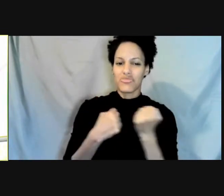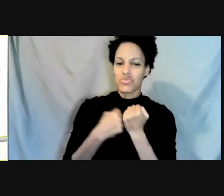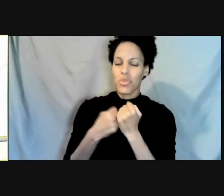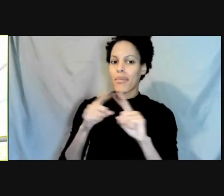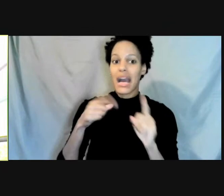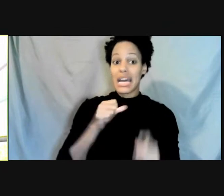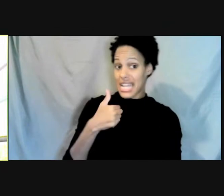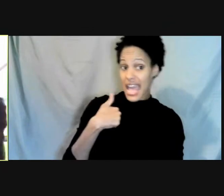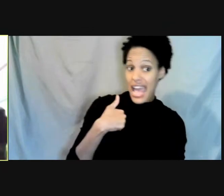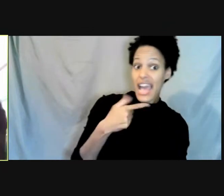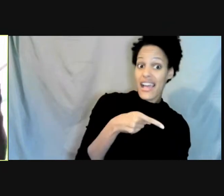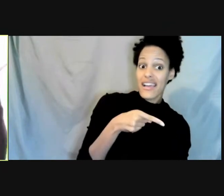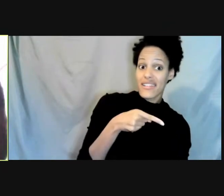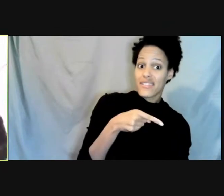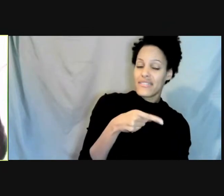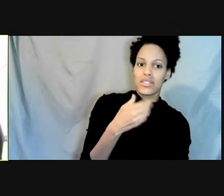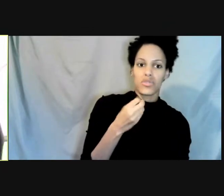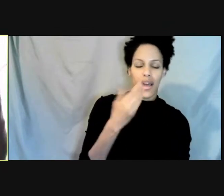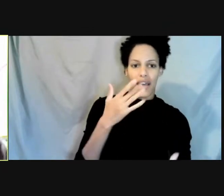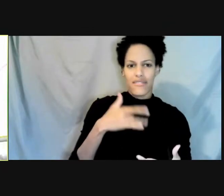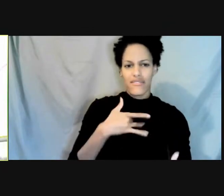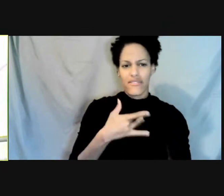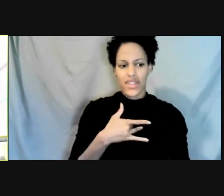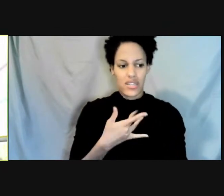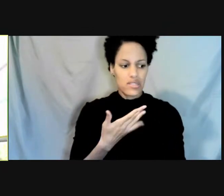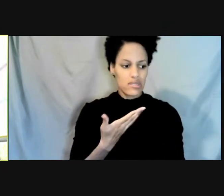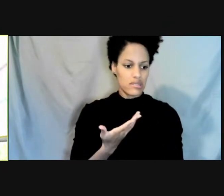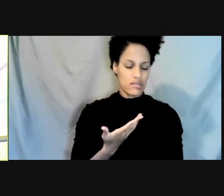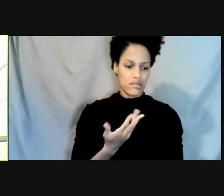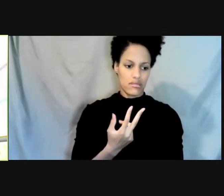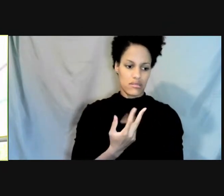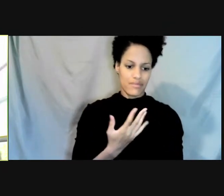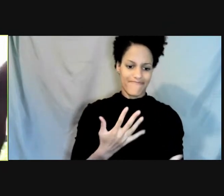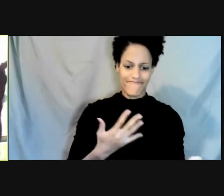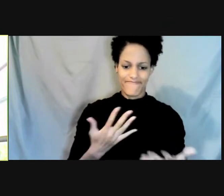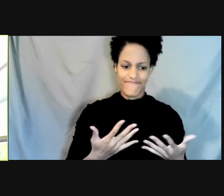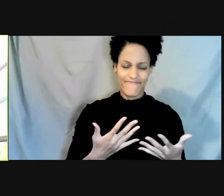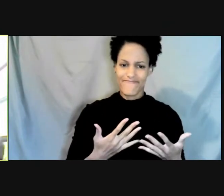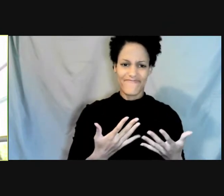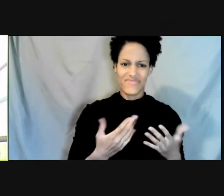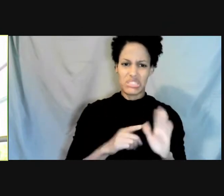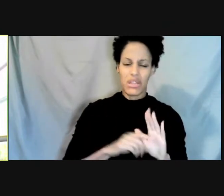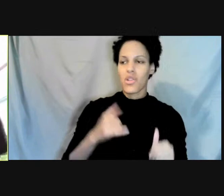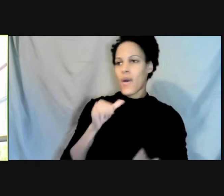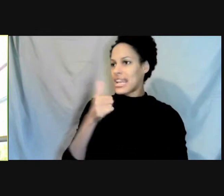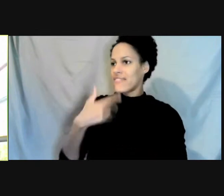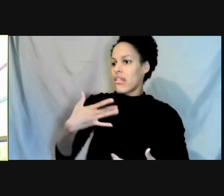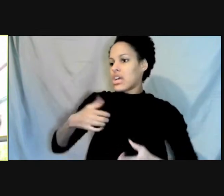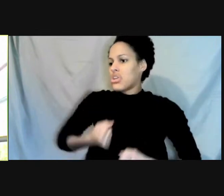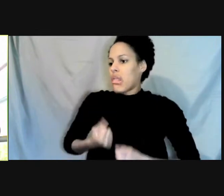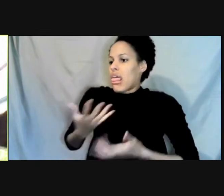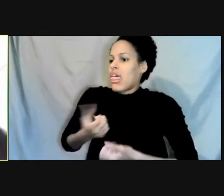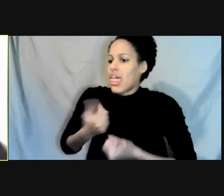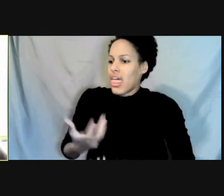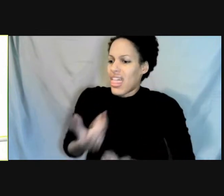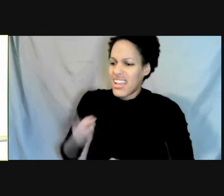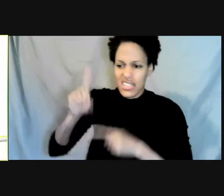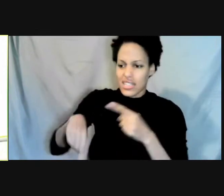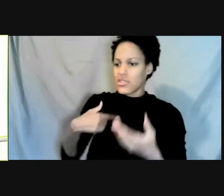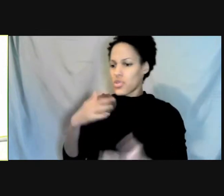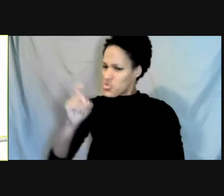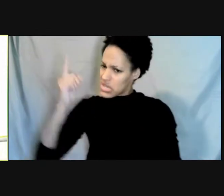victim to a lot of and I didn't have that sense of like, yo, fuck that shit, fuck them. You fuck me, get on your shit, come